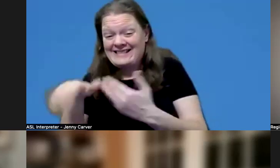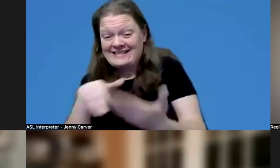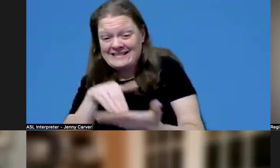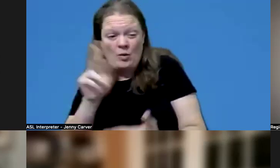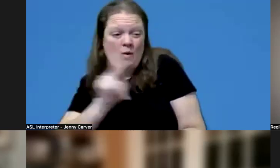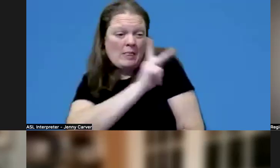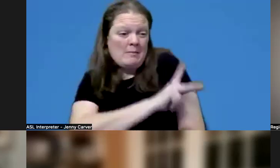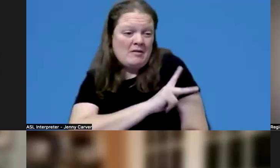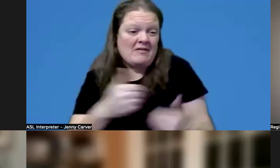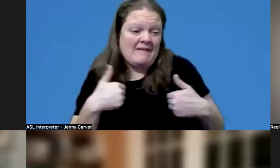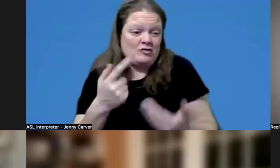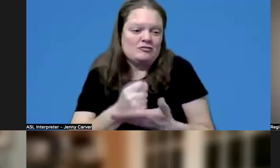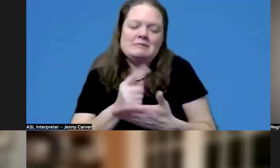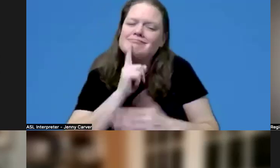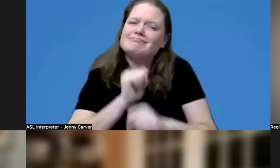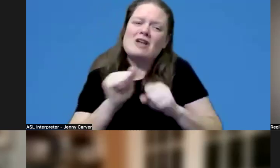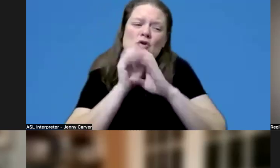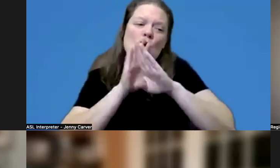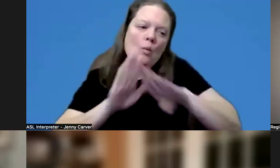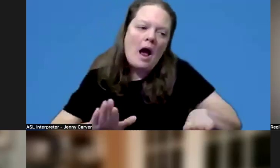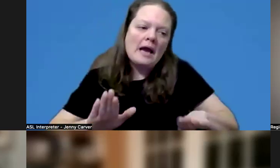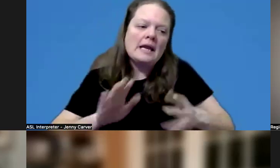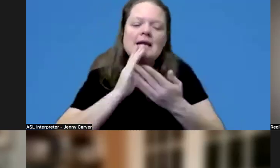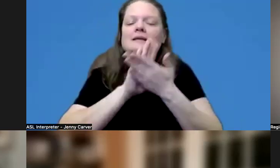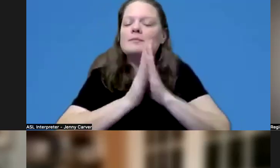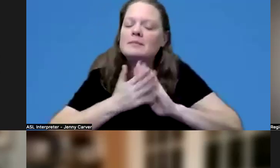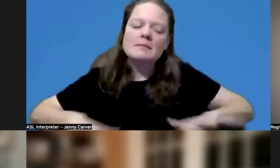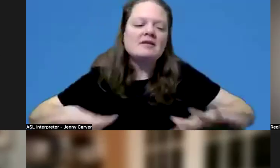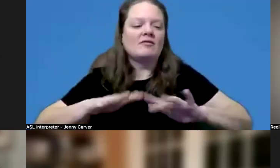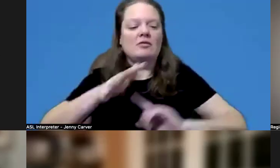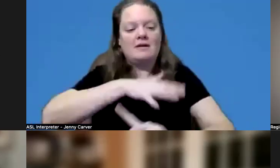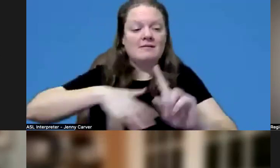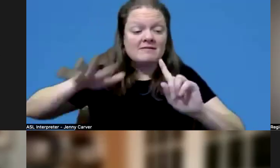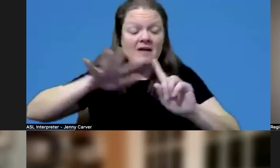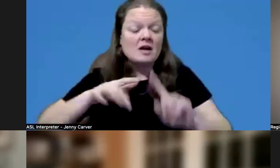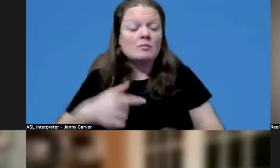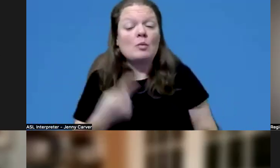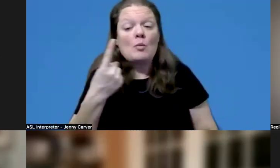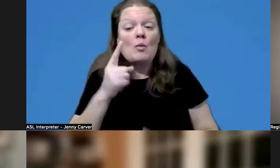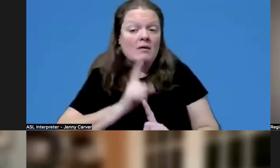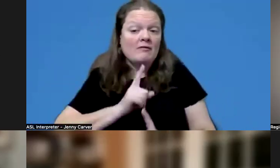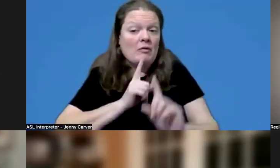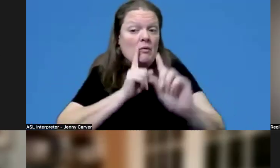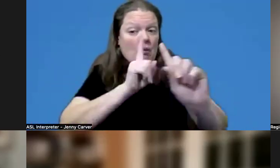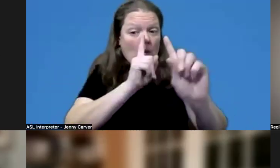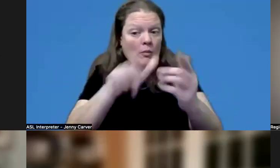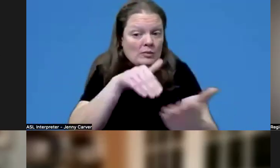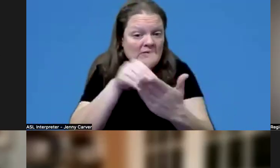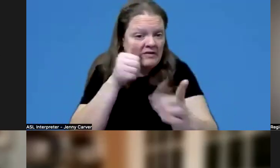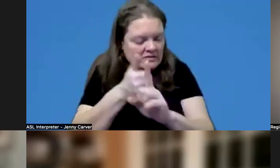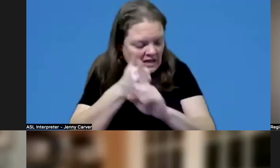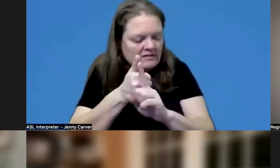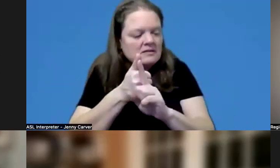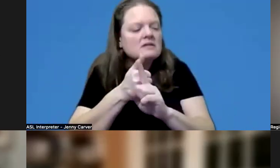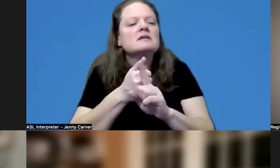being treated, it's actually very quiet. It's a peaceful environment. One of the goals of the center is to get